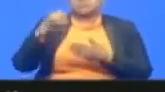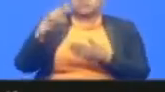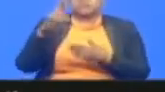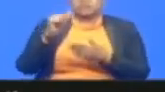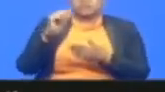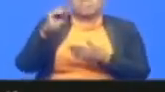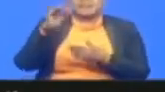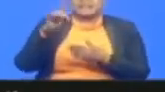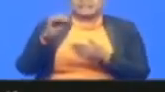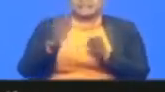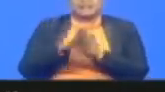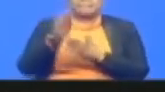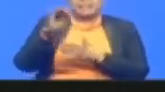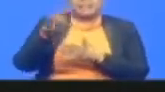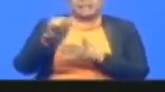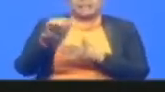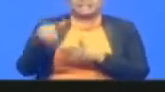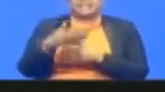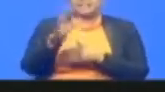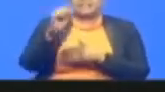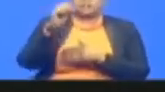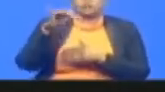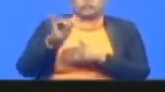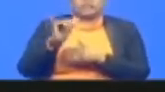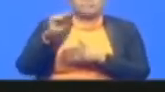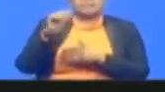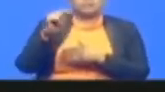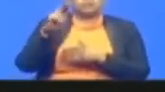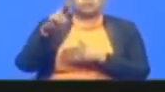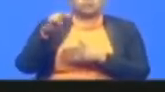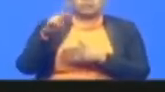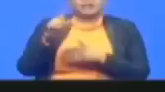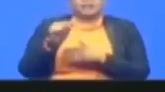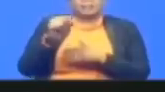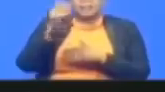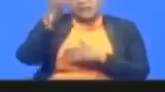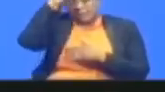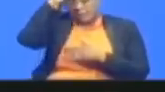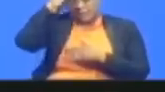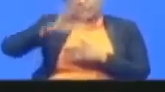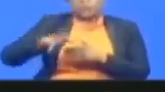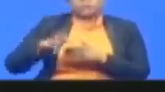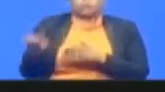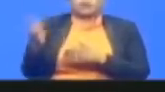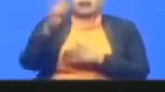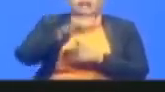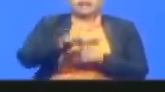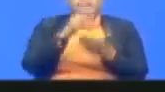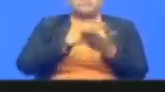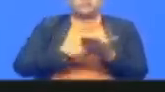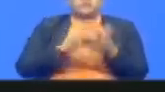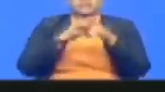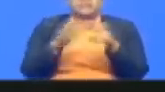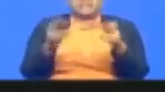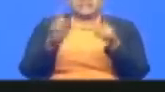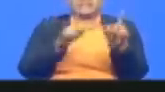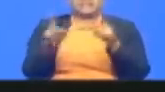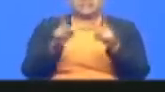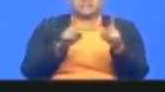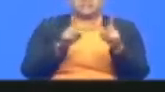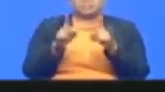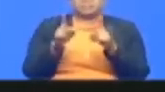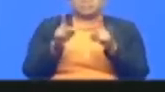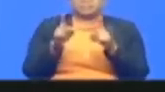Melon at the River Soy in Matunda, Kakamega County, a day before they start their journey. And the three